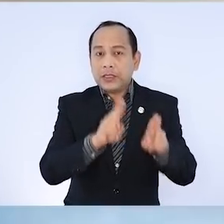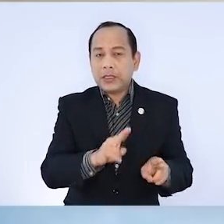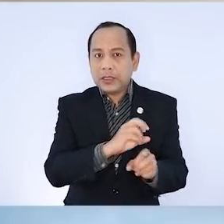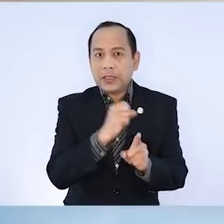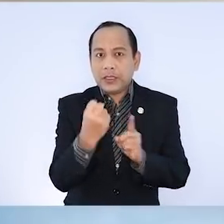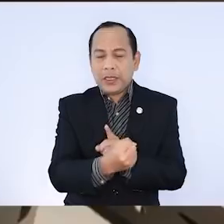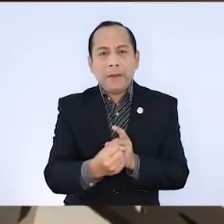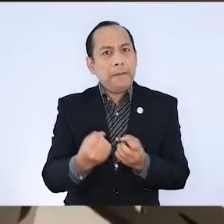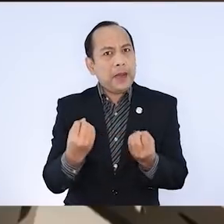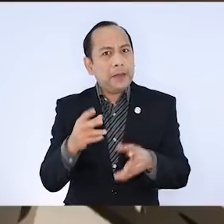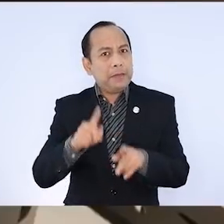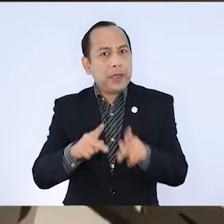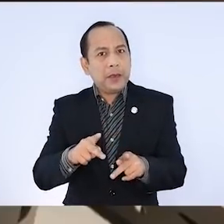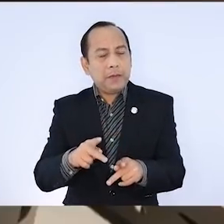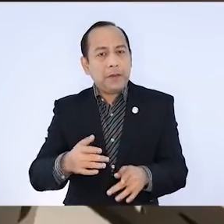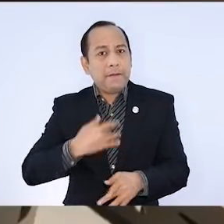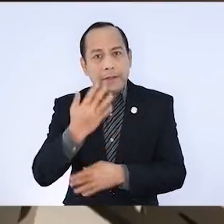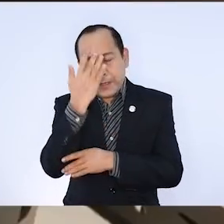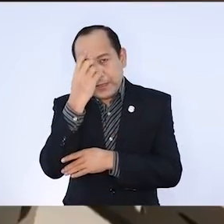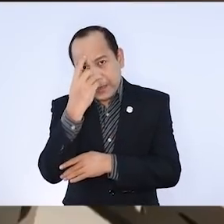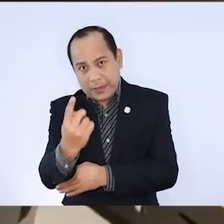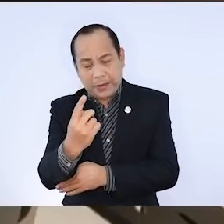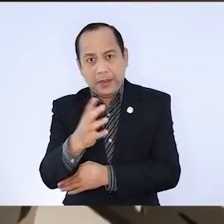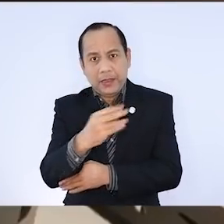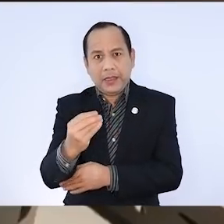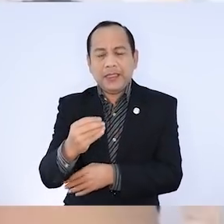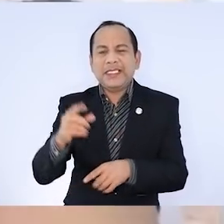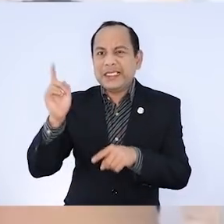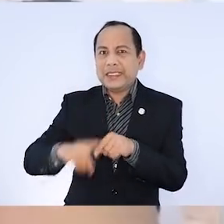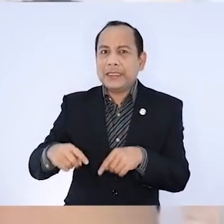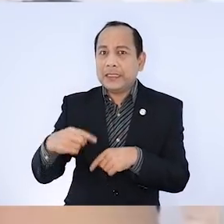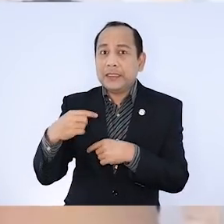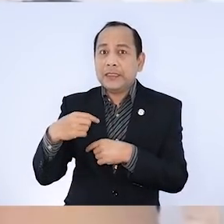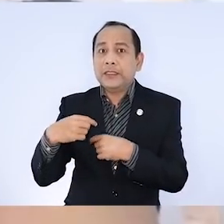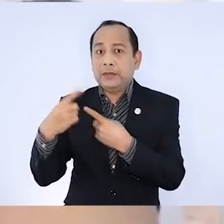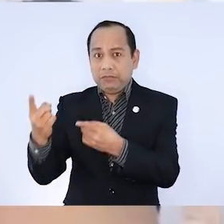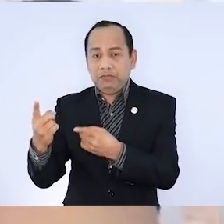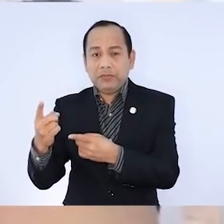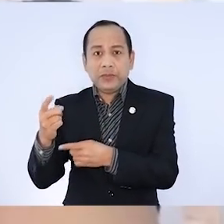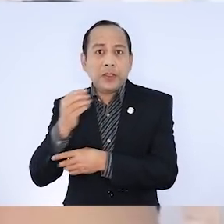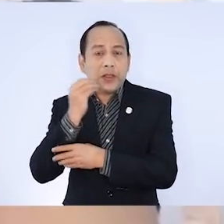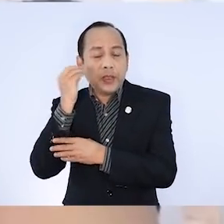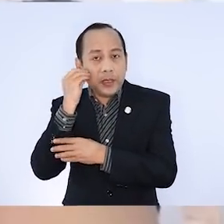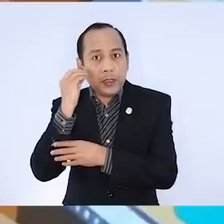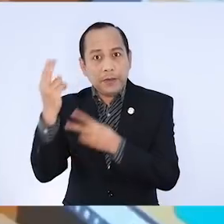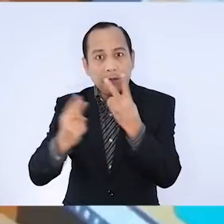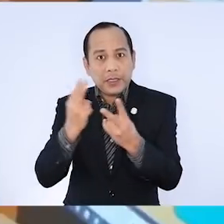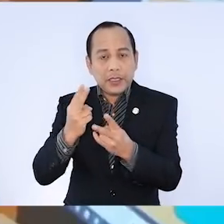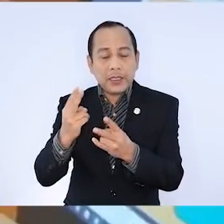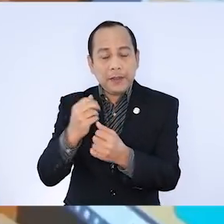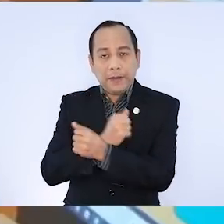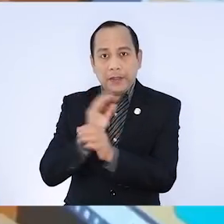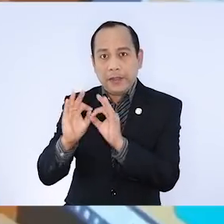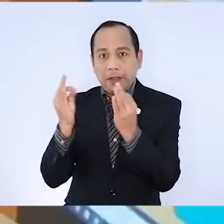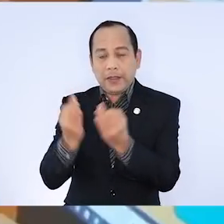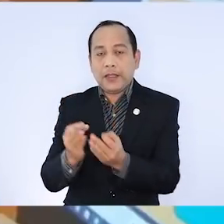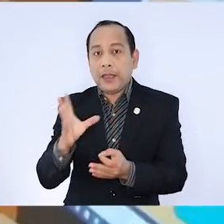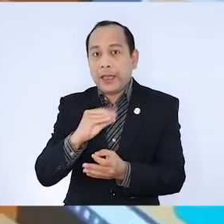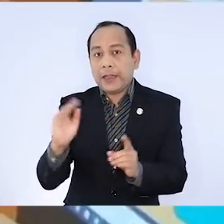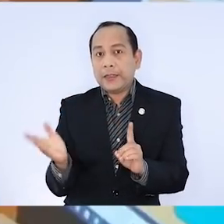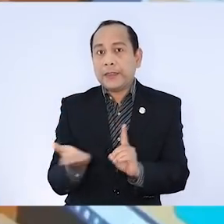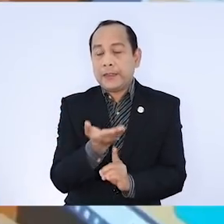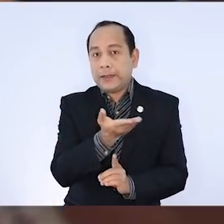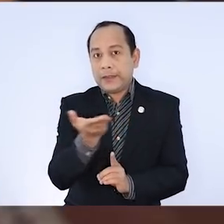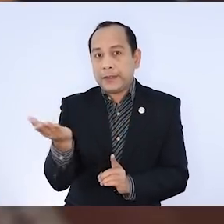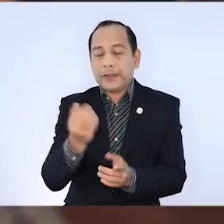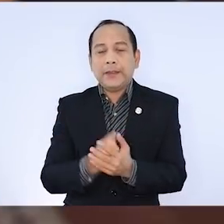of people feel lonely being unable to travel back home to visit their families and loved ones and to lift their spirits